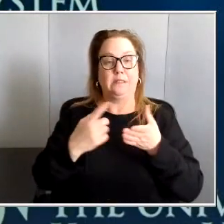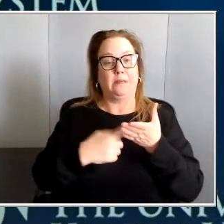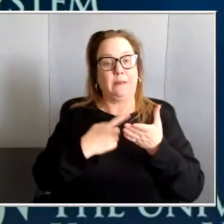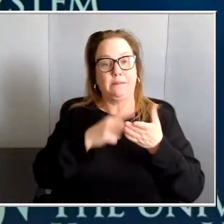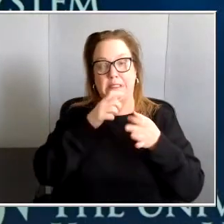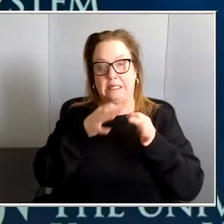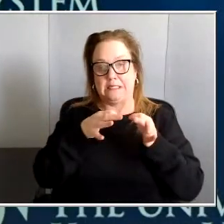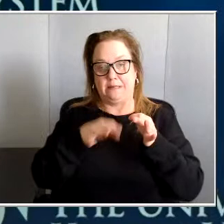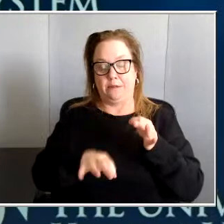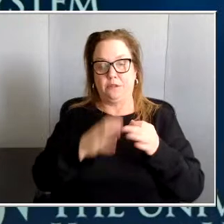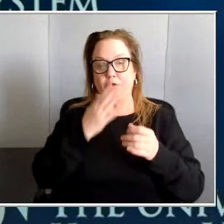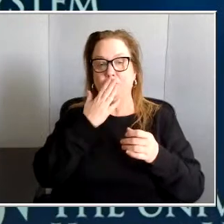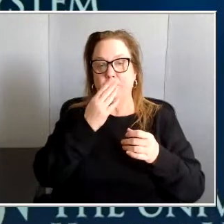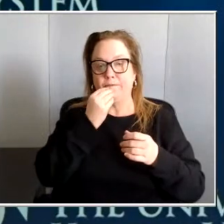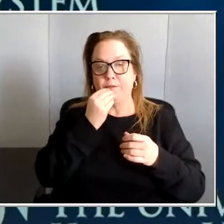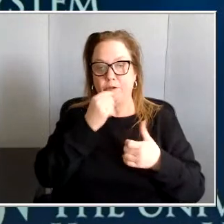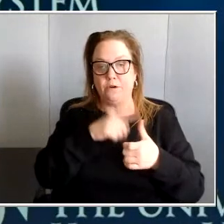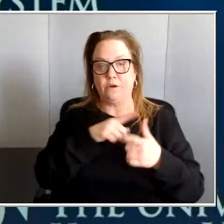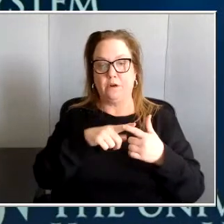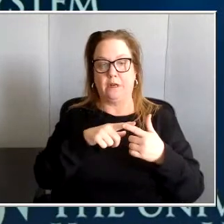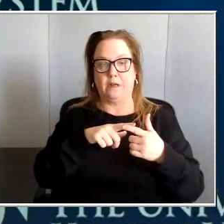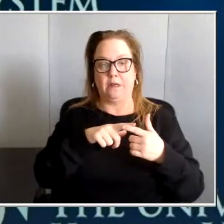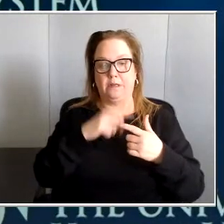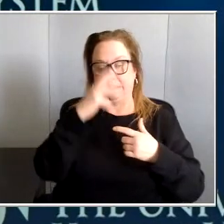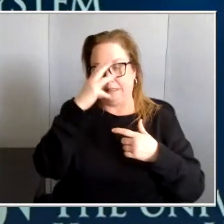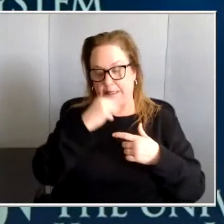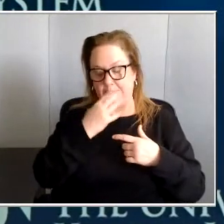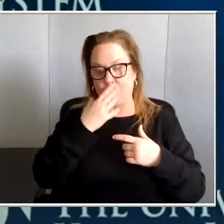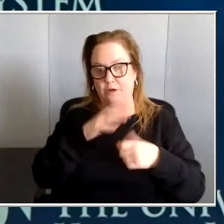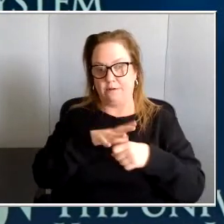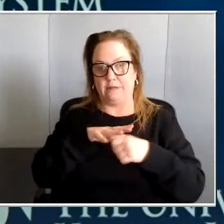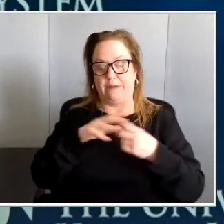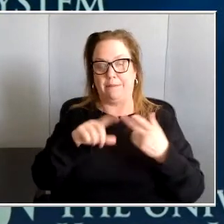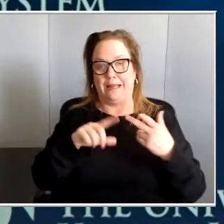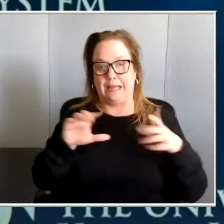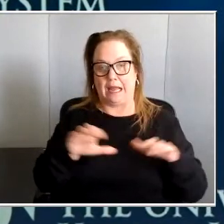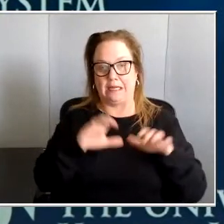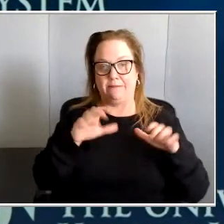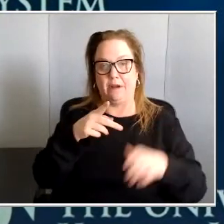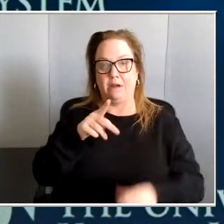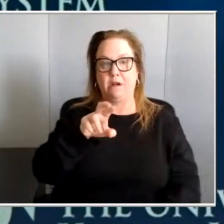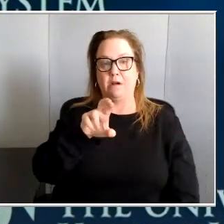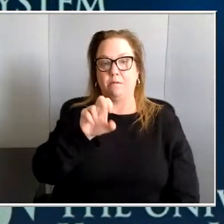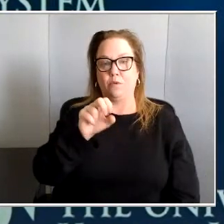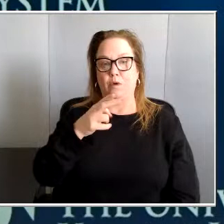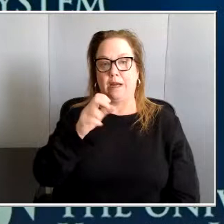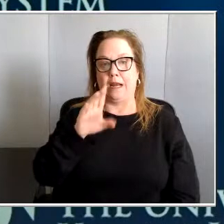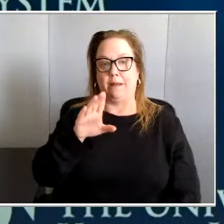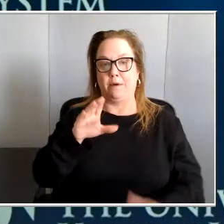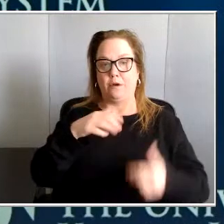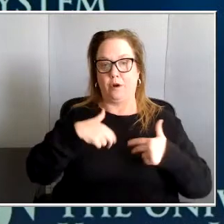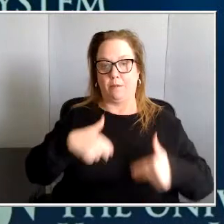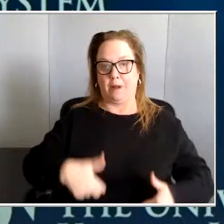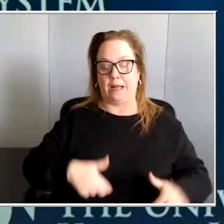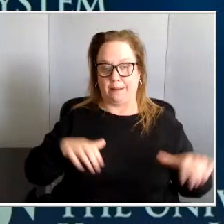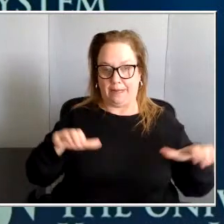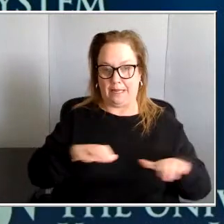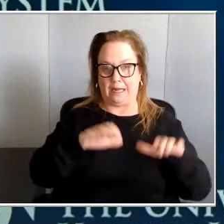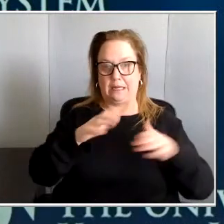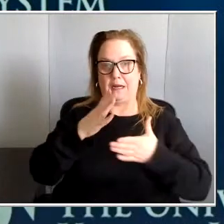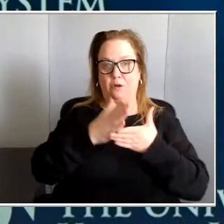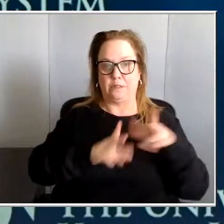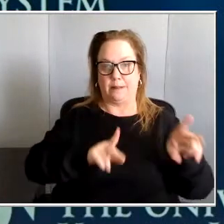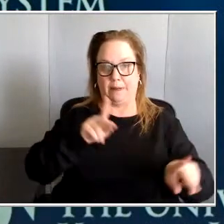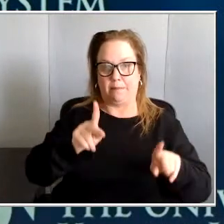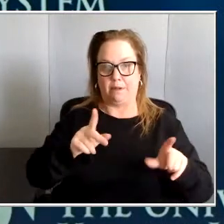good nutrition. It's getting adequate sleep. It's being active. Prehabbing your body, the same thing, being active. And I know some people have